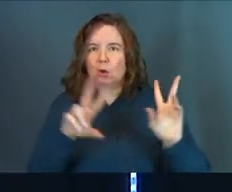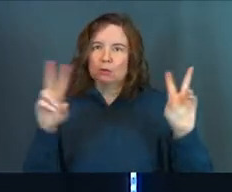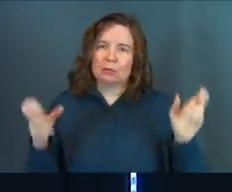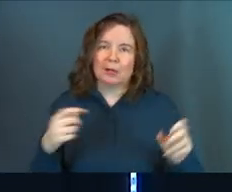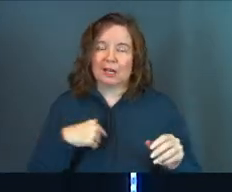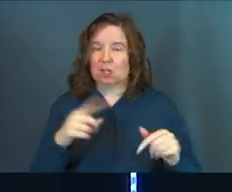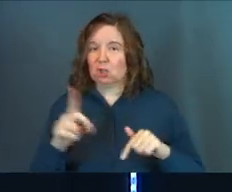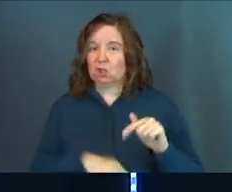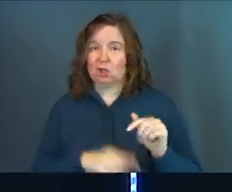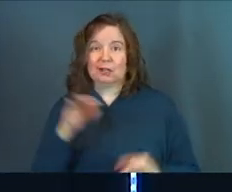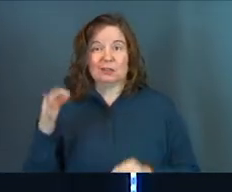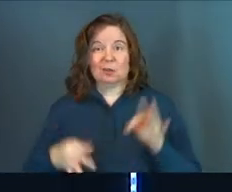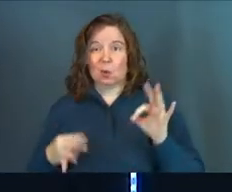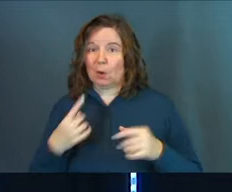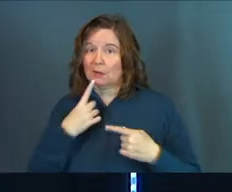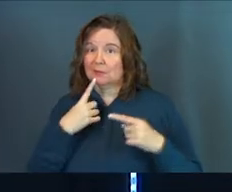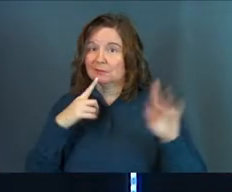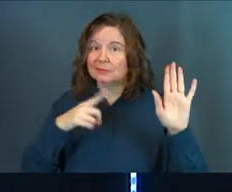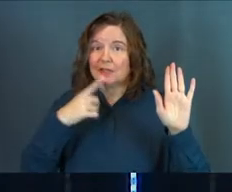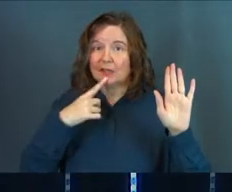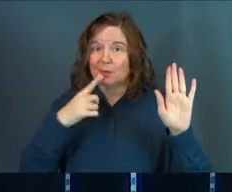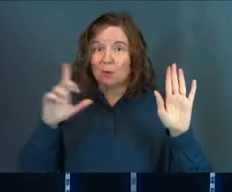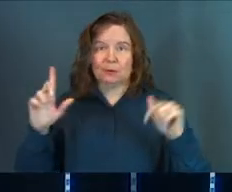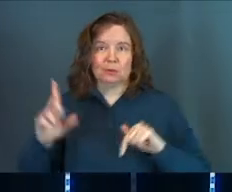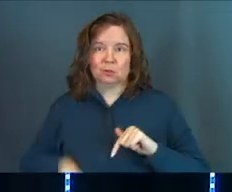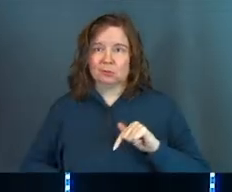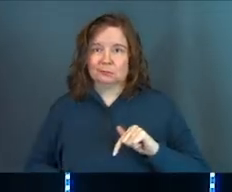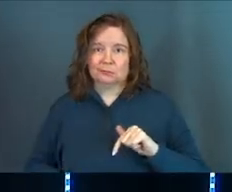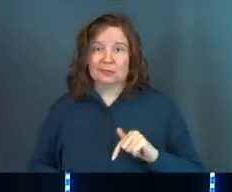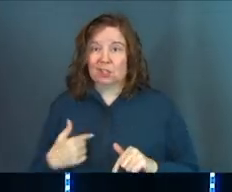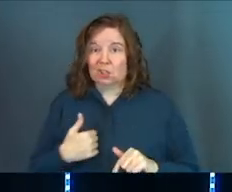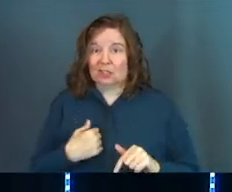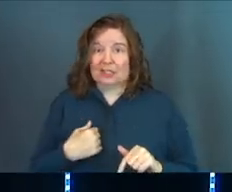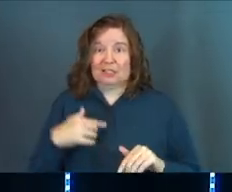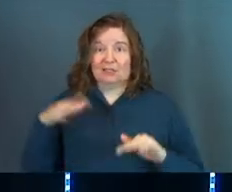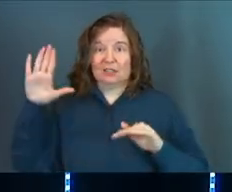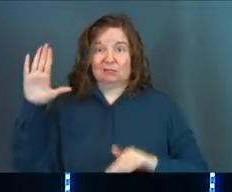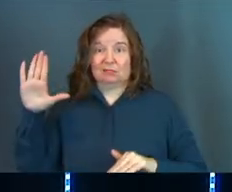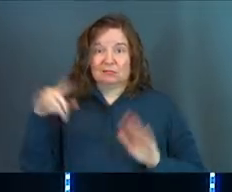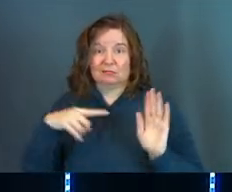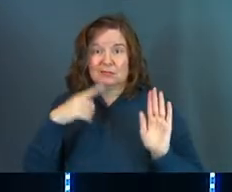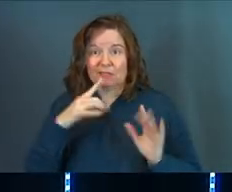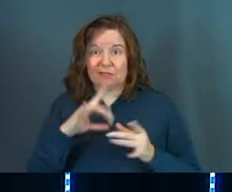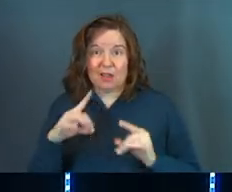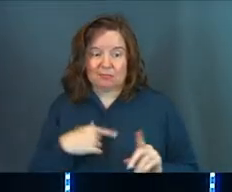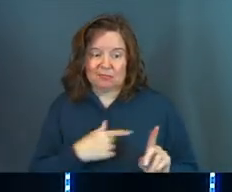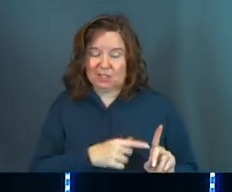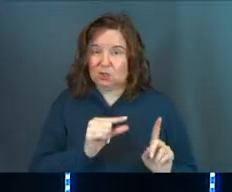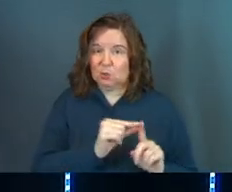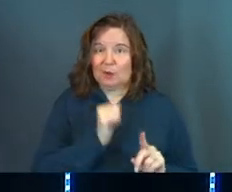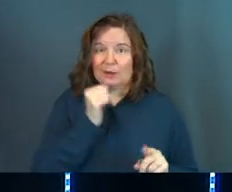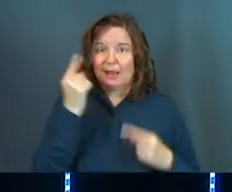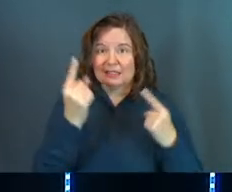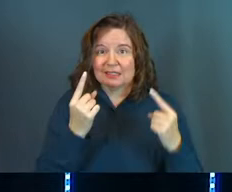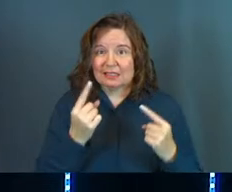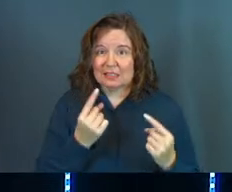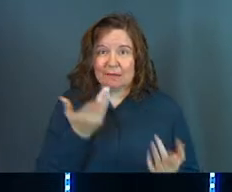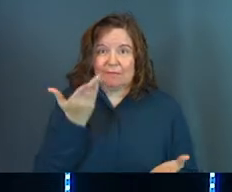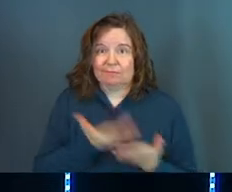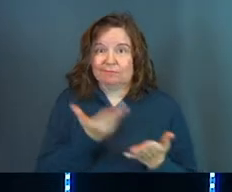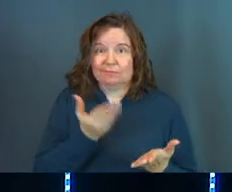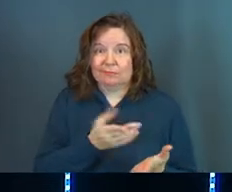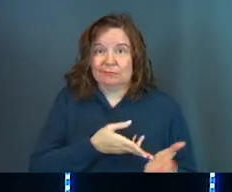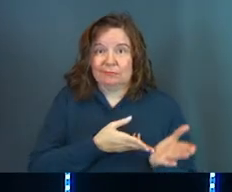testimony in any Jewish court. He couldn't even testify. His word was not considered